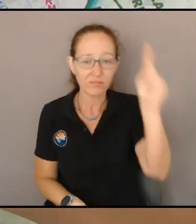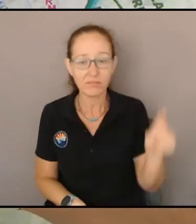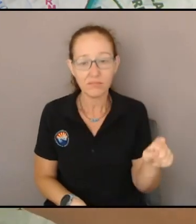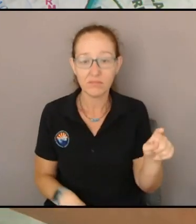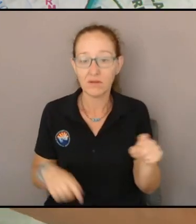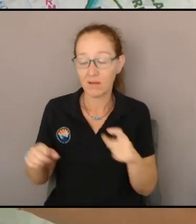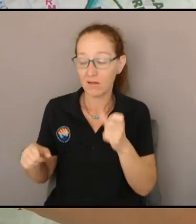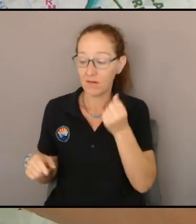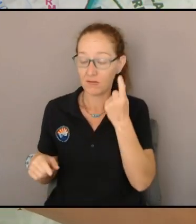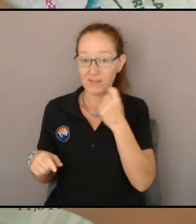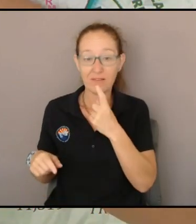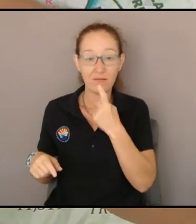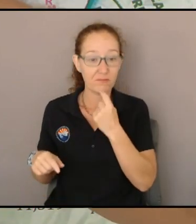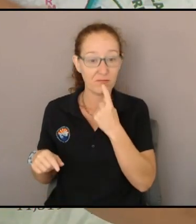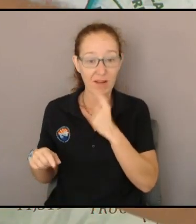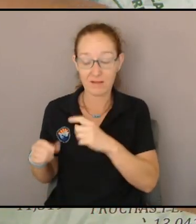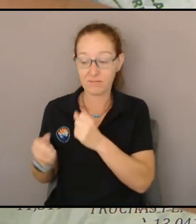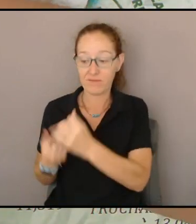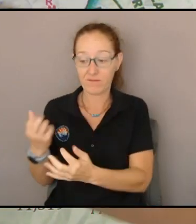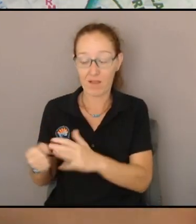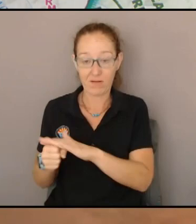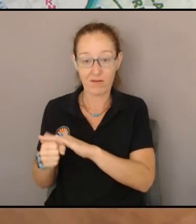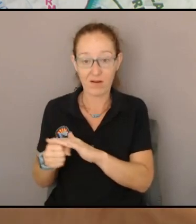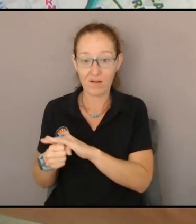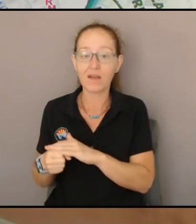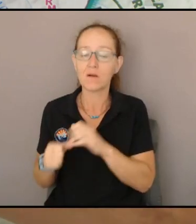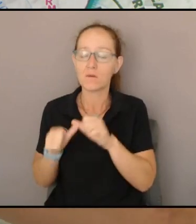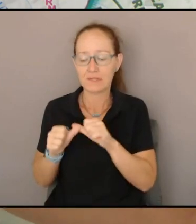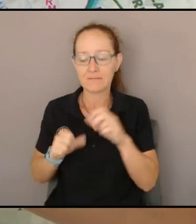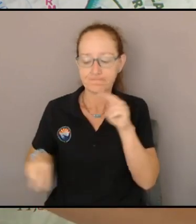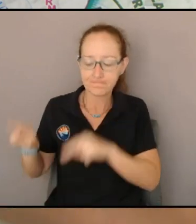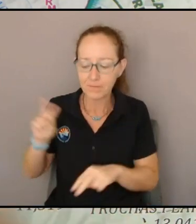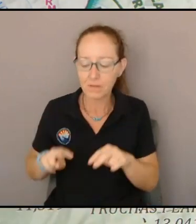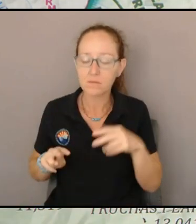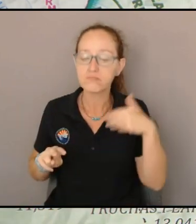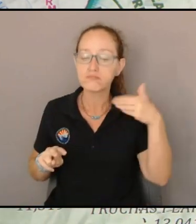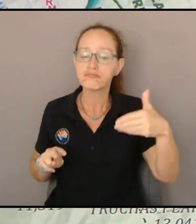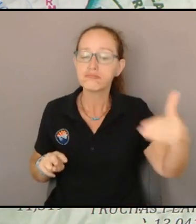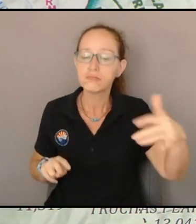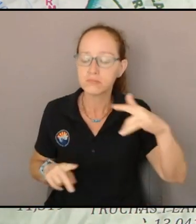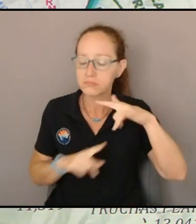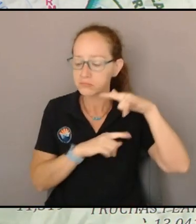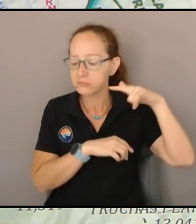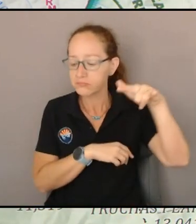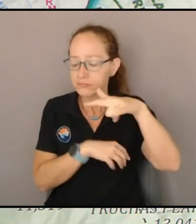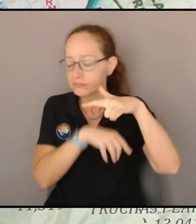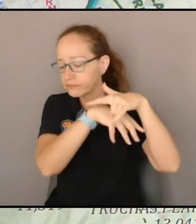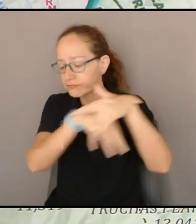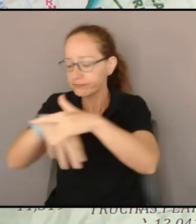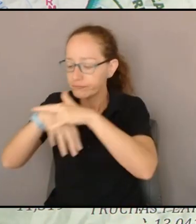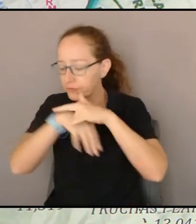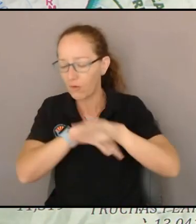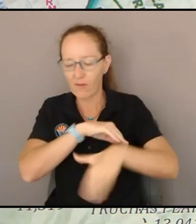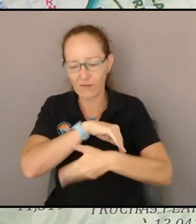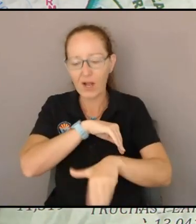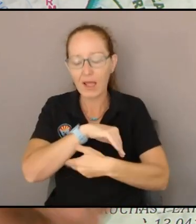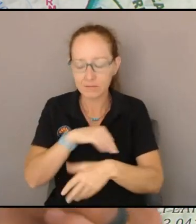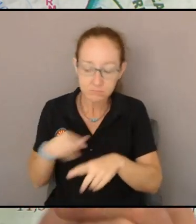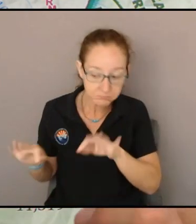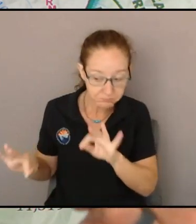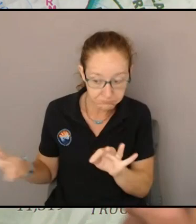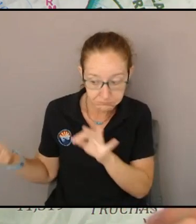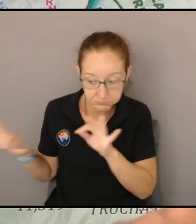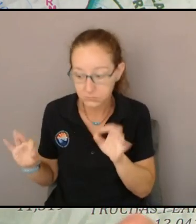this. We do have infrared flights that happen overnight from time to time to make sure that there's no issues out there. There's been a few